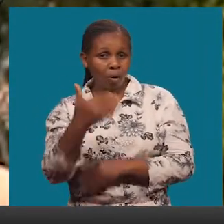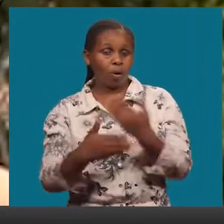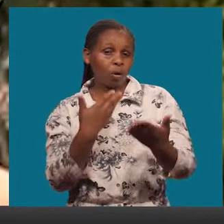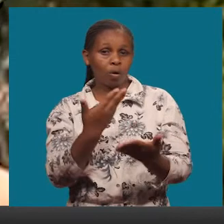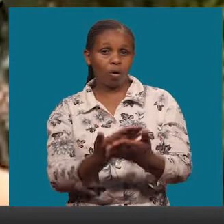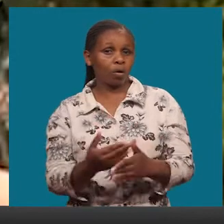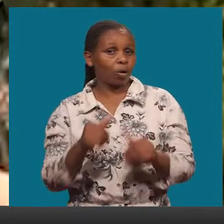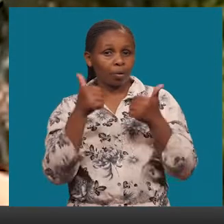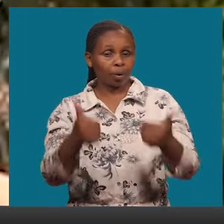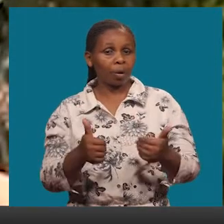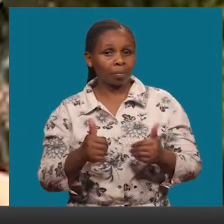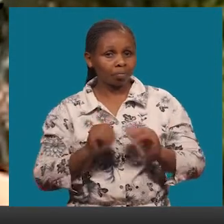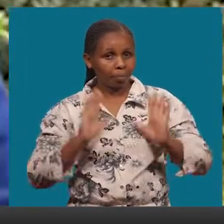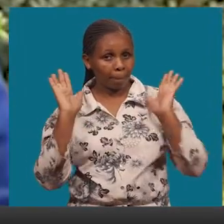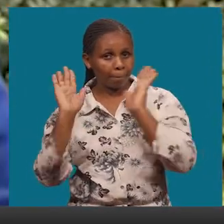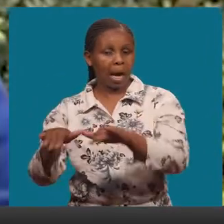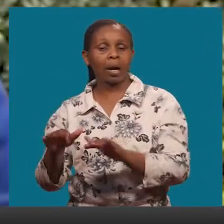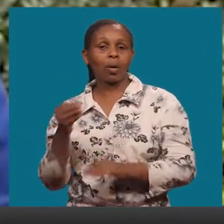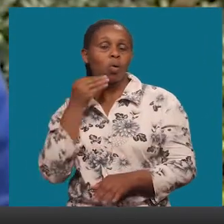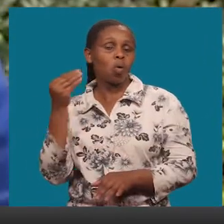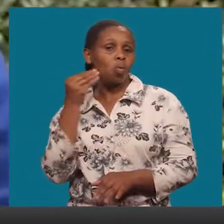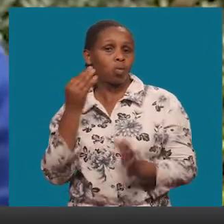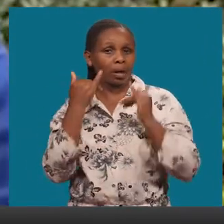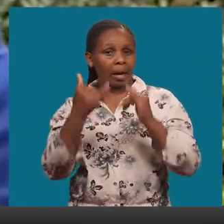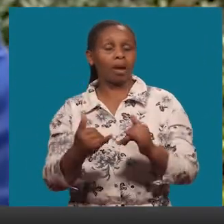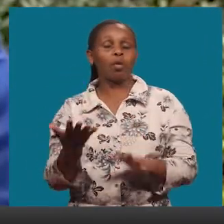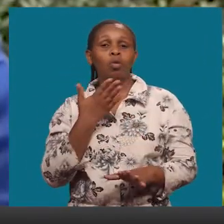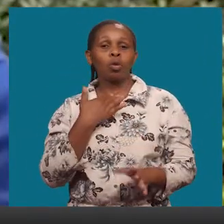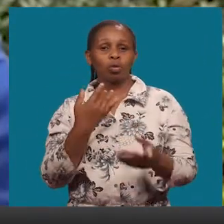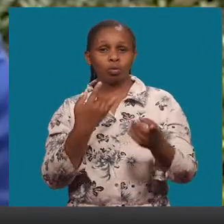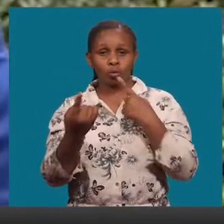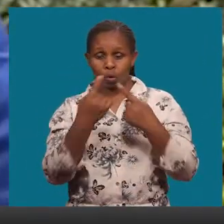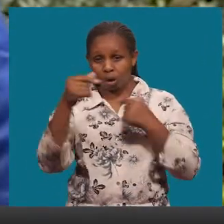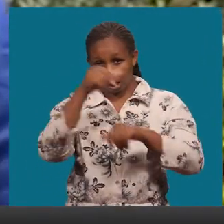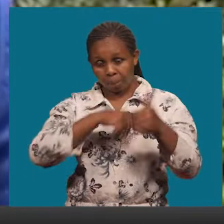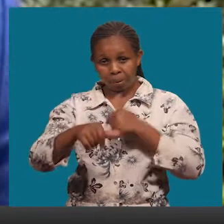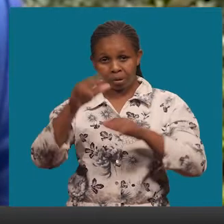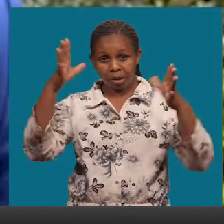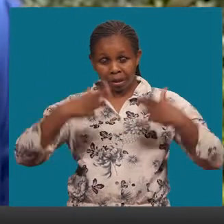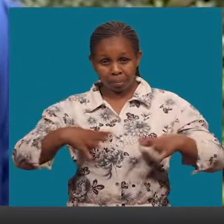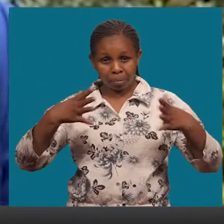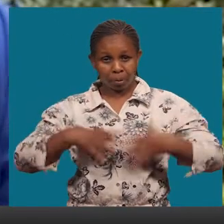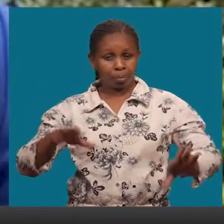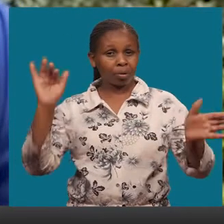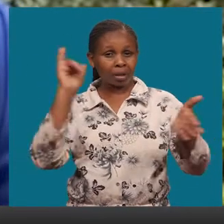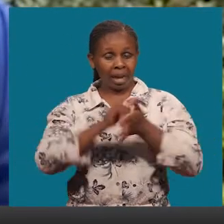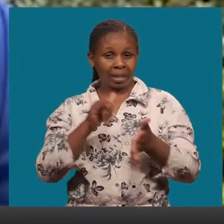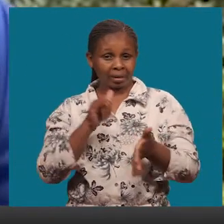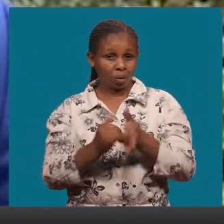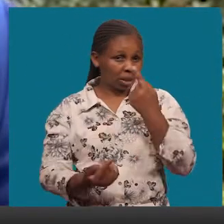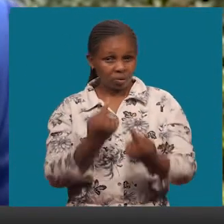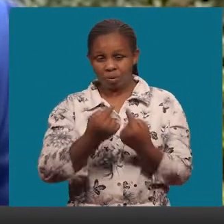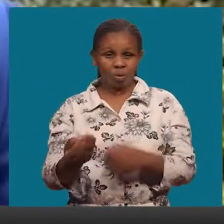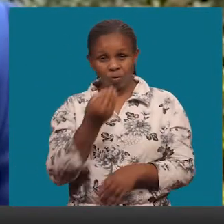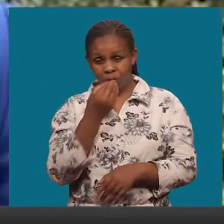have recovered and been discharged. I'd really want to address the food handlers or these people who are operating food